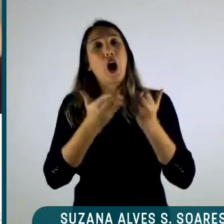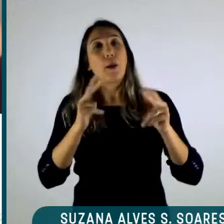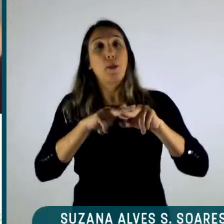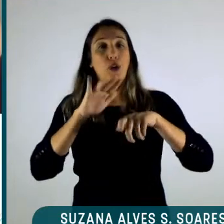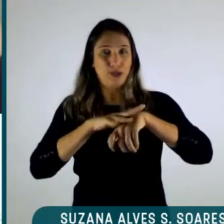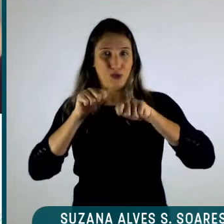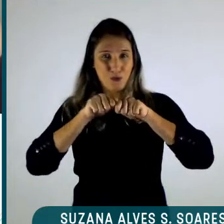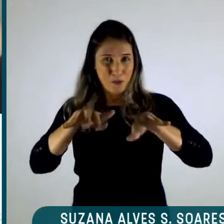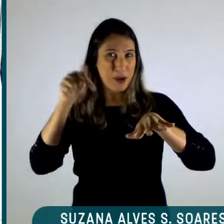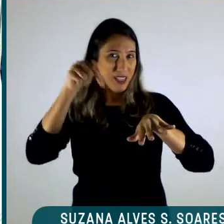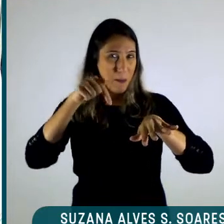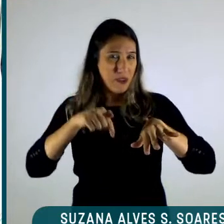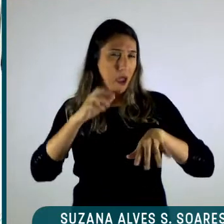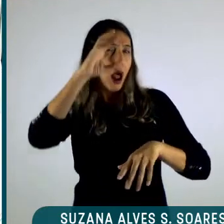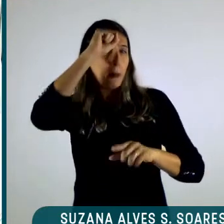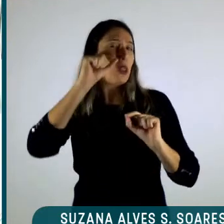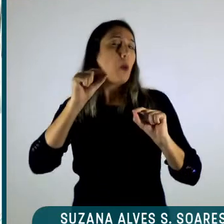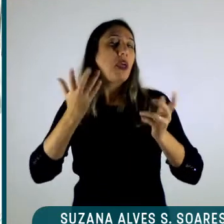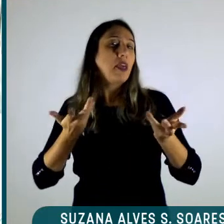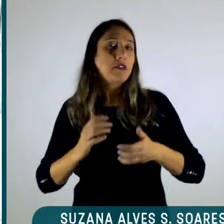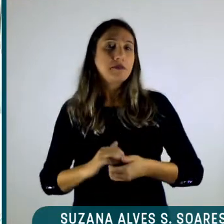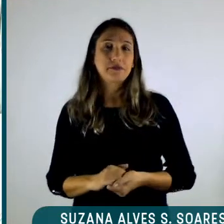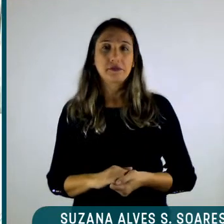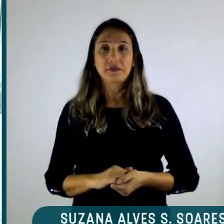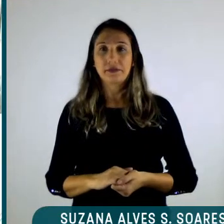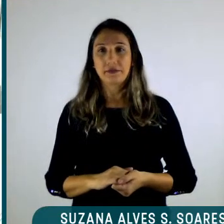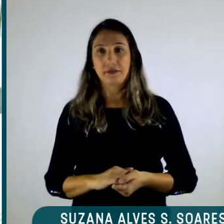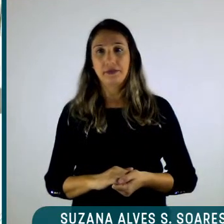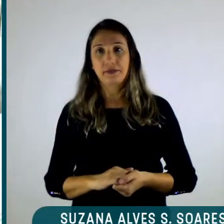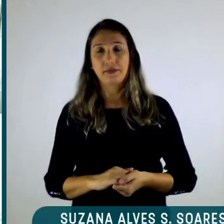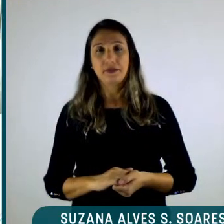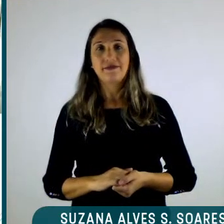learned from this pandemic?